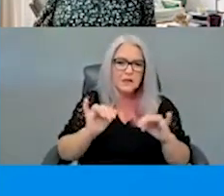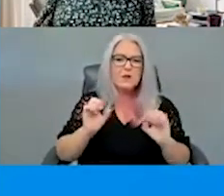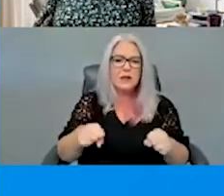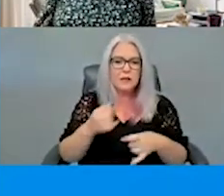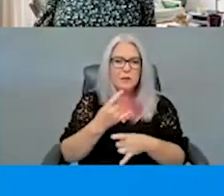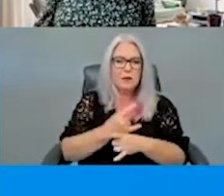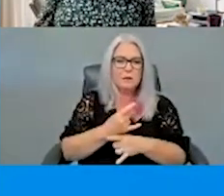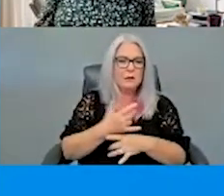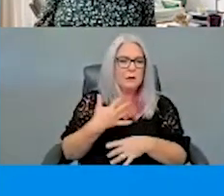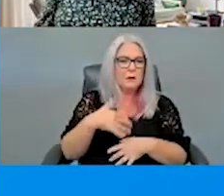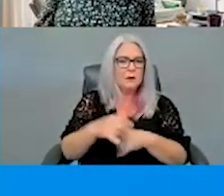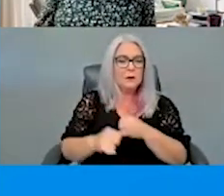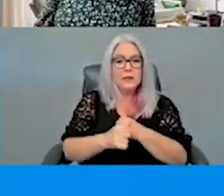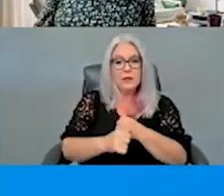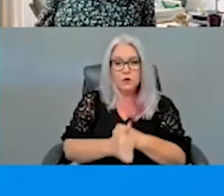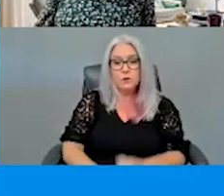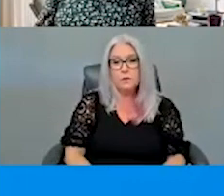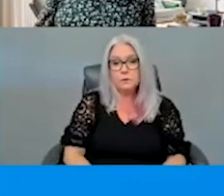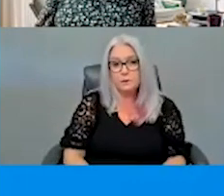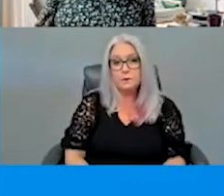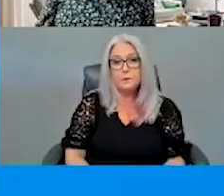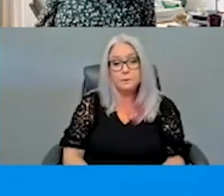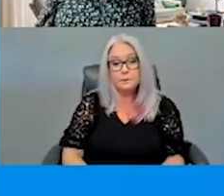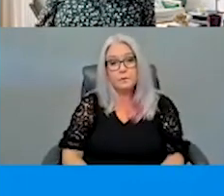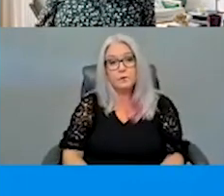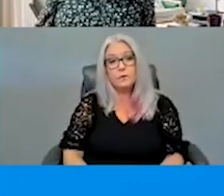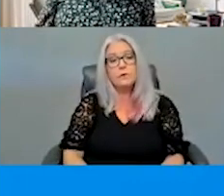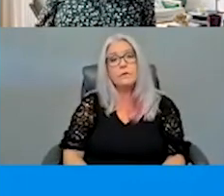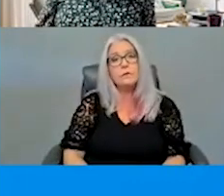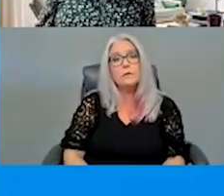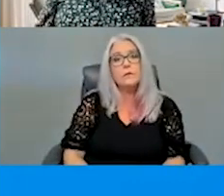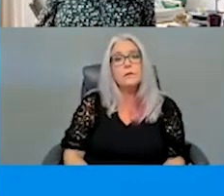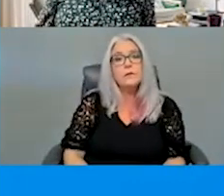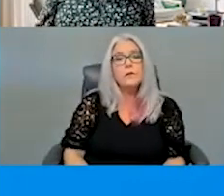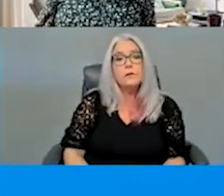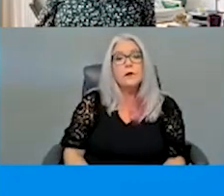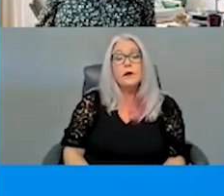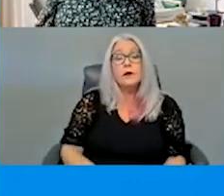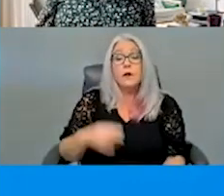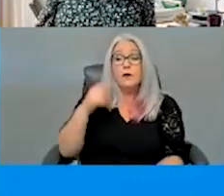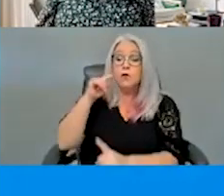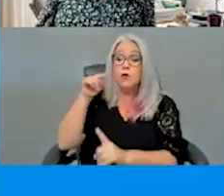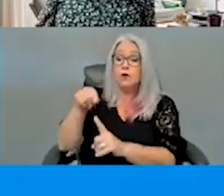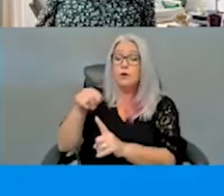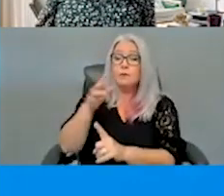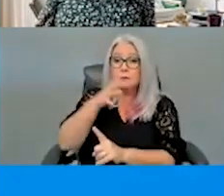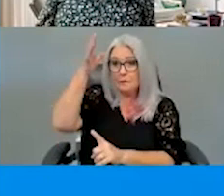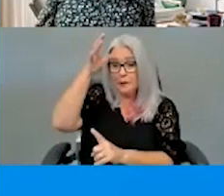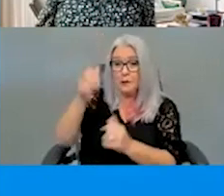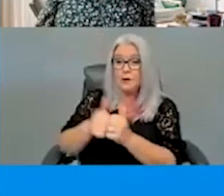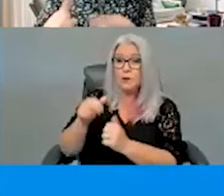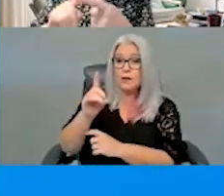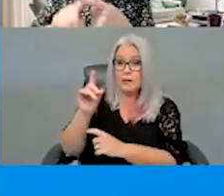So when we think about ableism as it relates to parents with disabilities, there are some specific kind